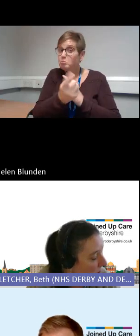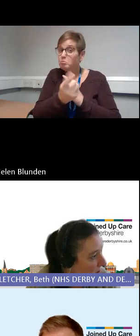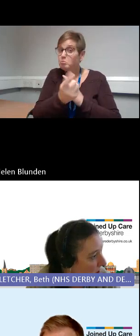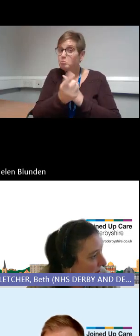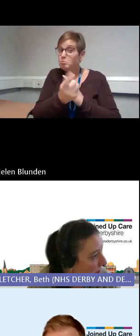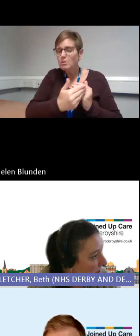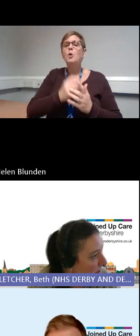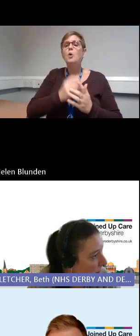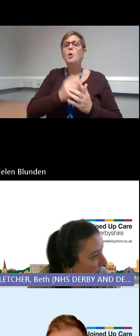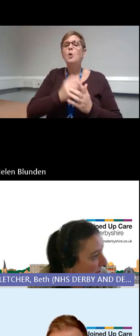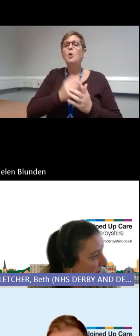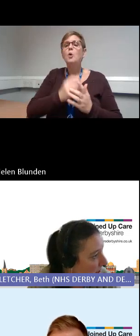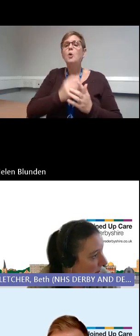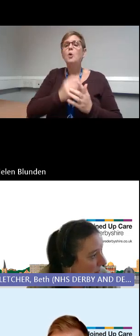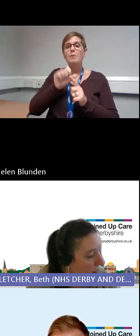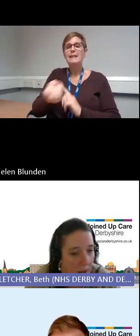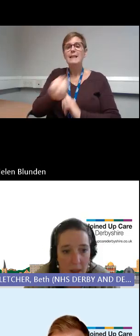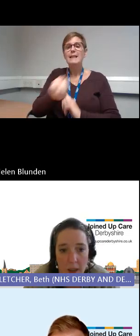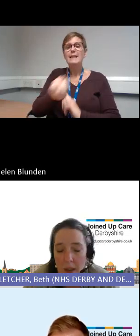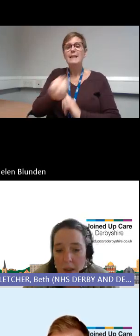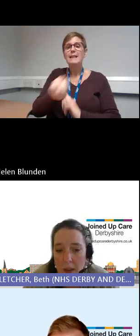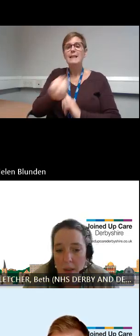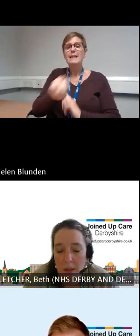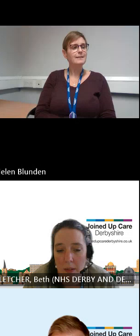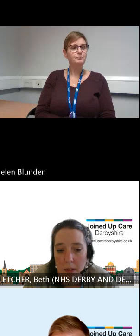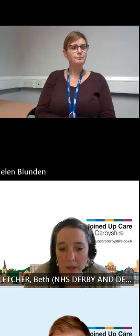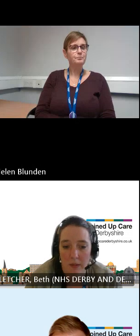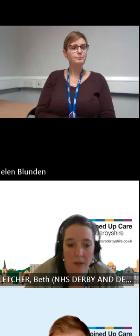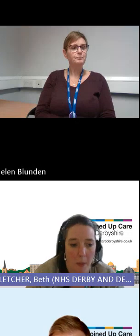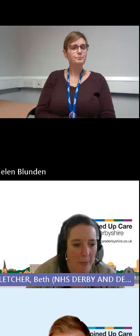ask Mark to go to the next slide, please.